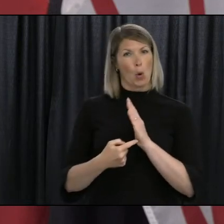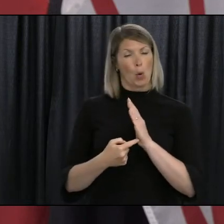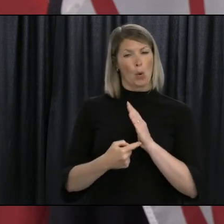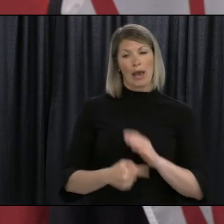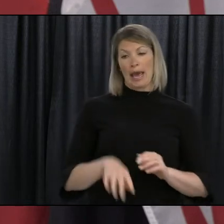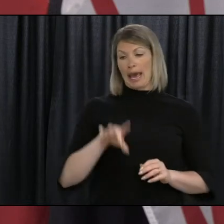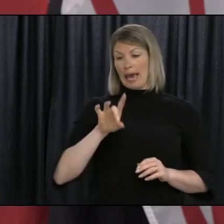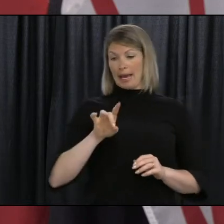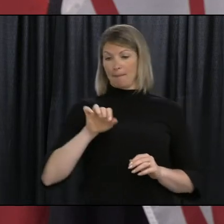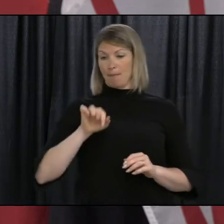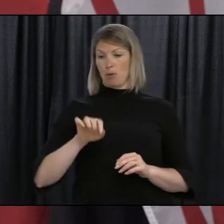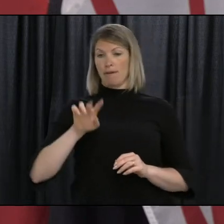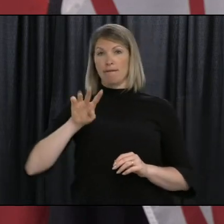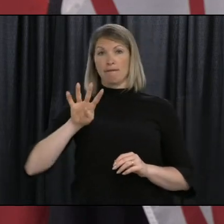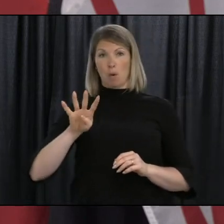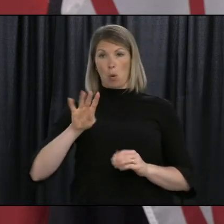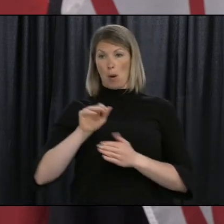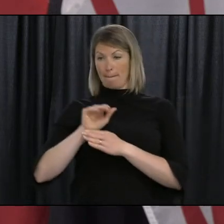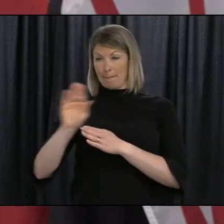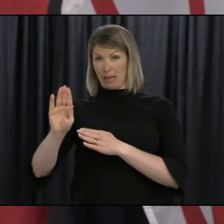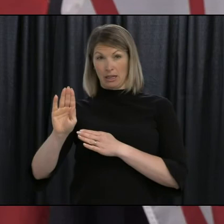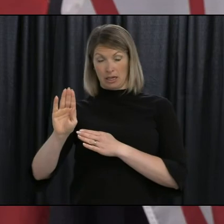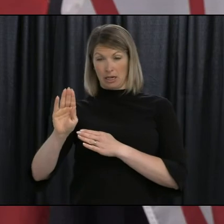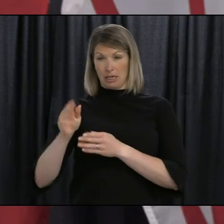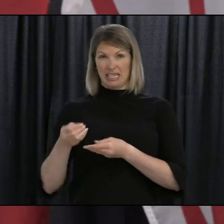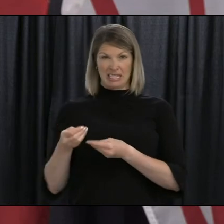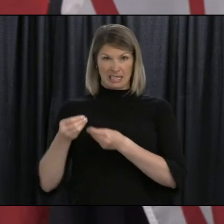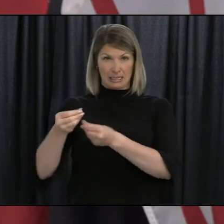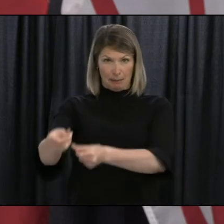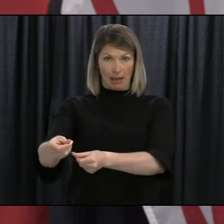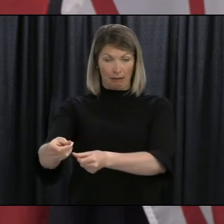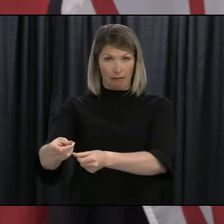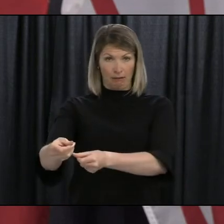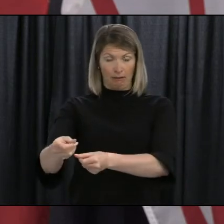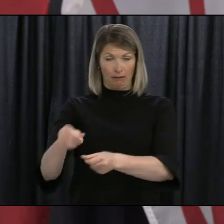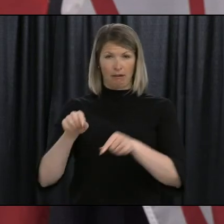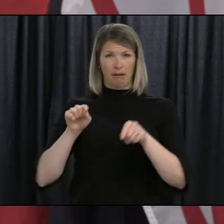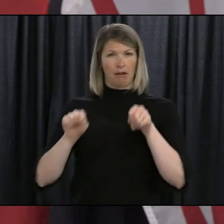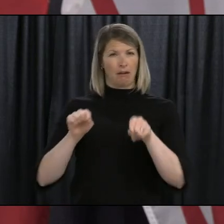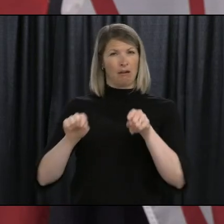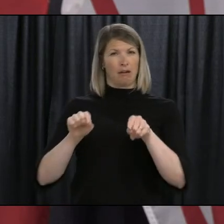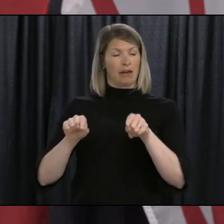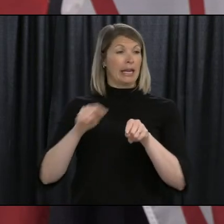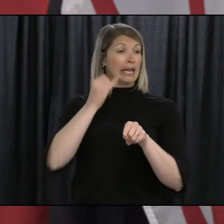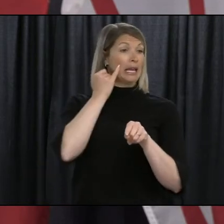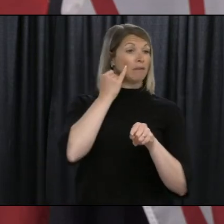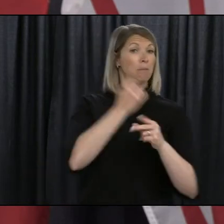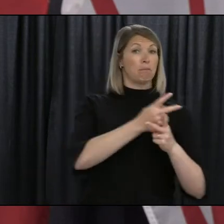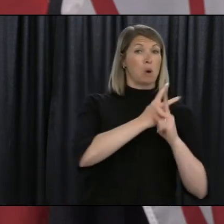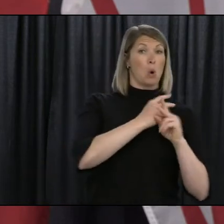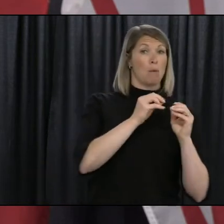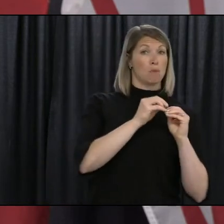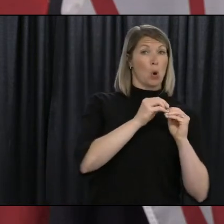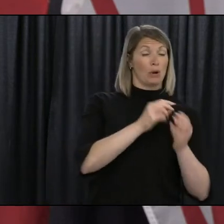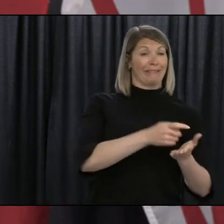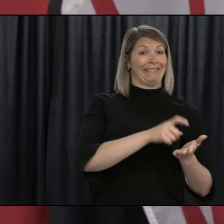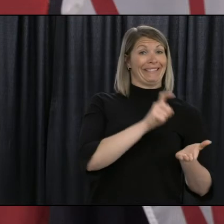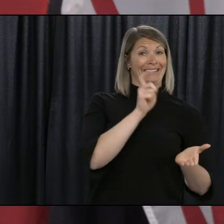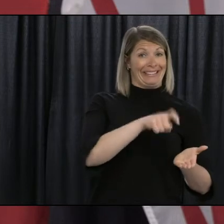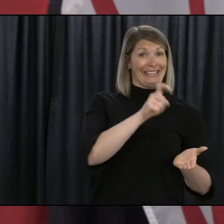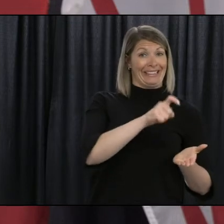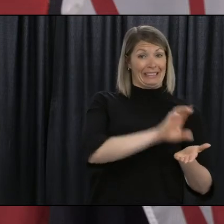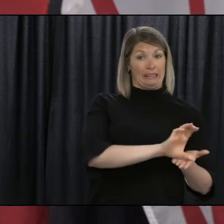in total expenditures. How, as the need for borrowing increases, how much of that is a